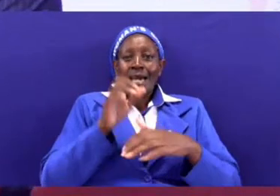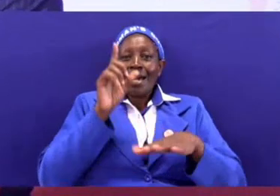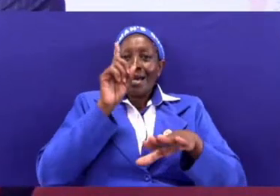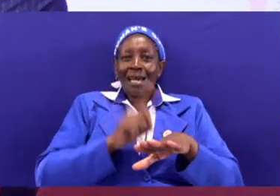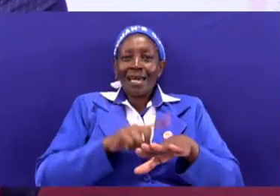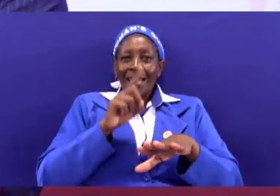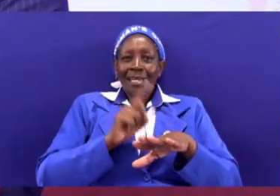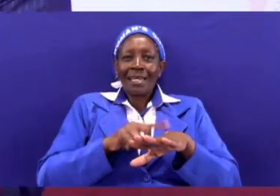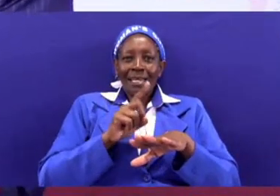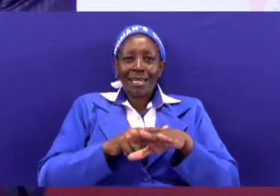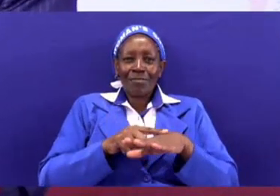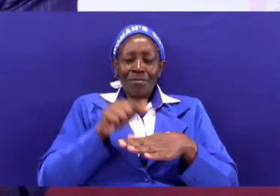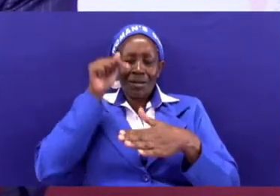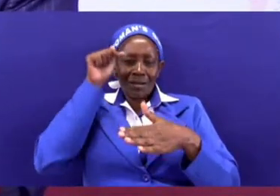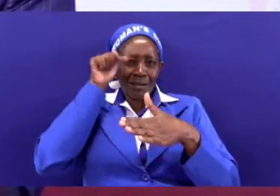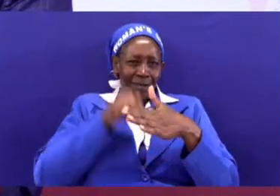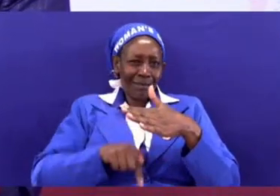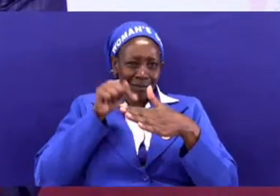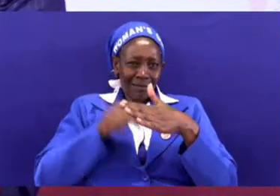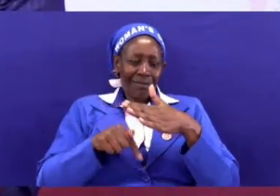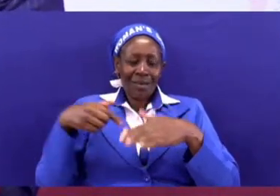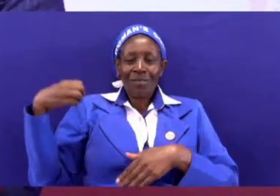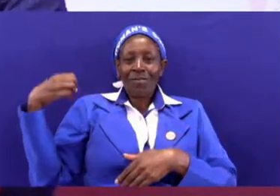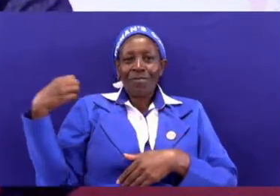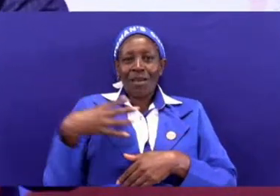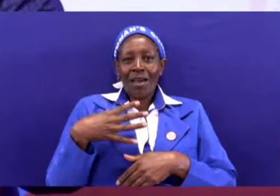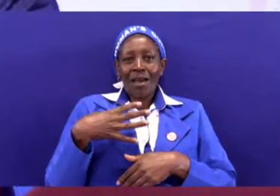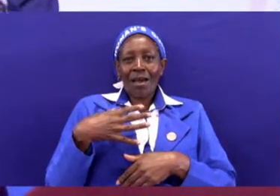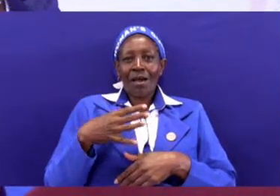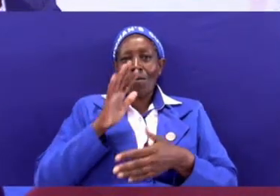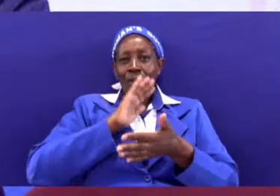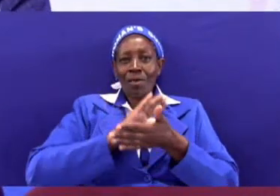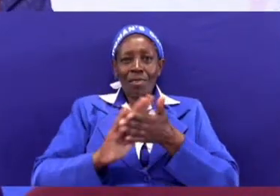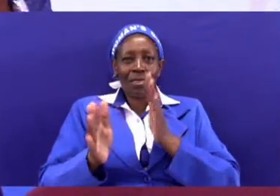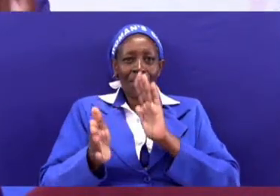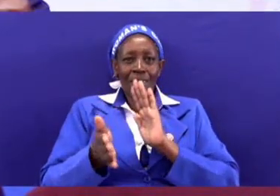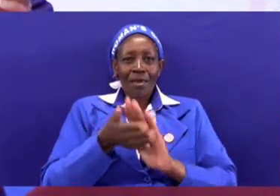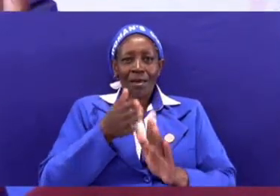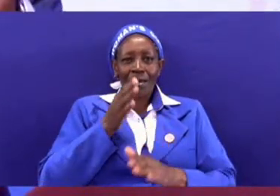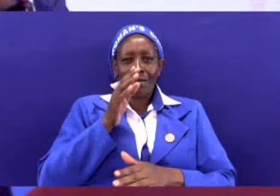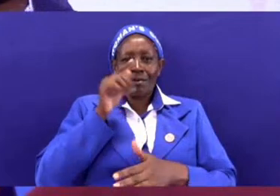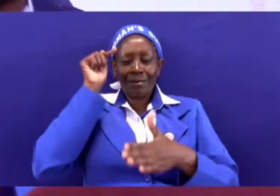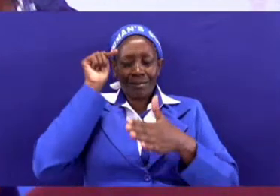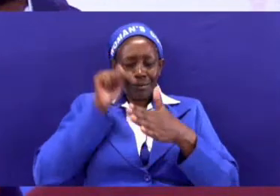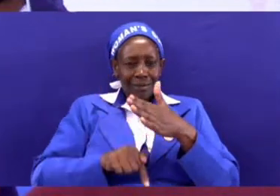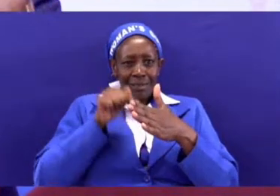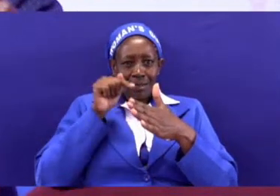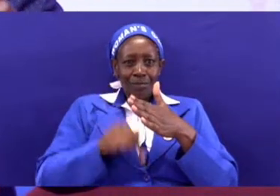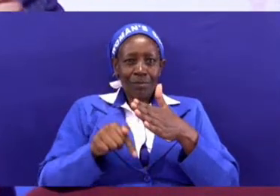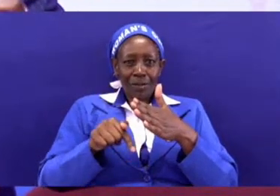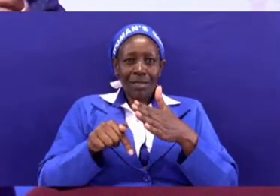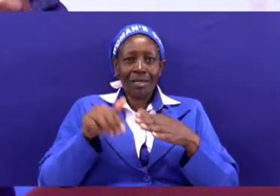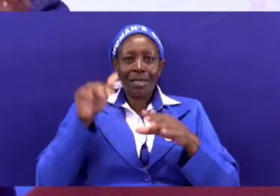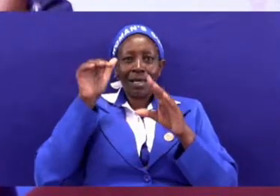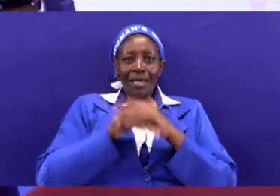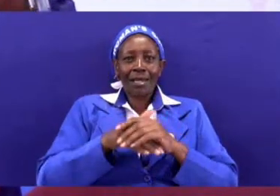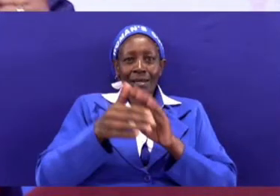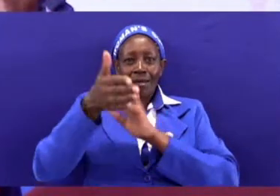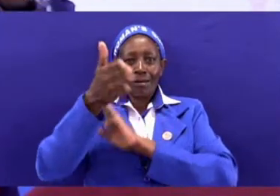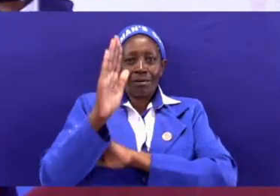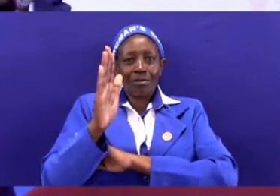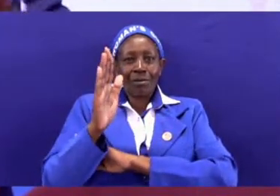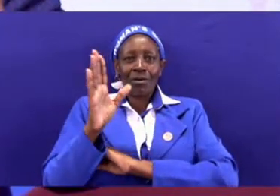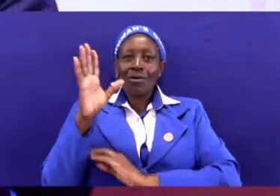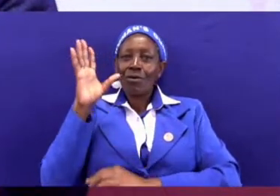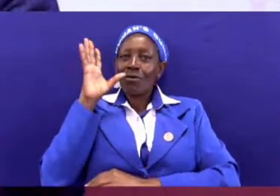deeply into our fears and failures without looking ever more deeply into God, we lose